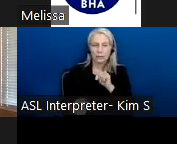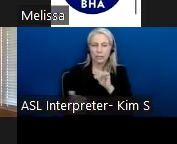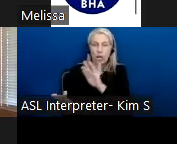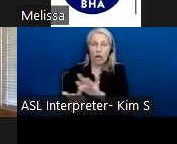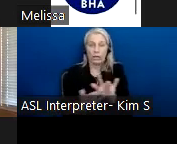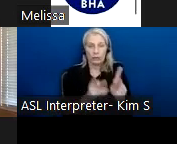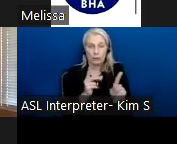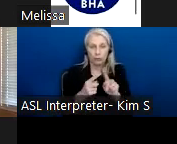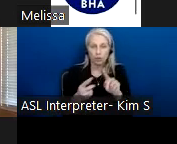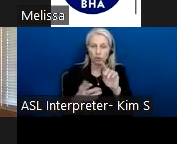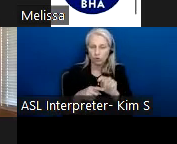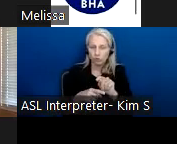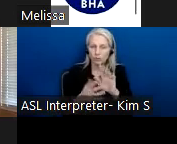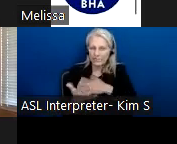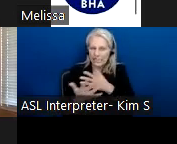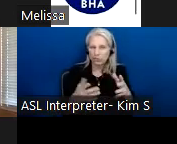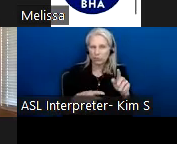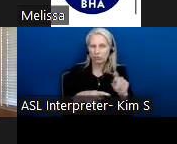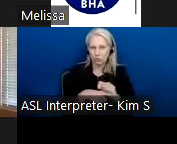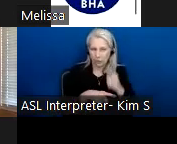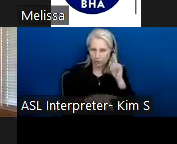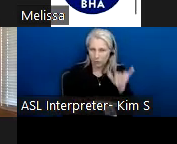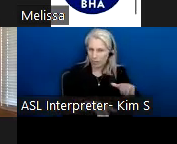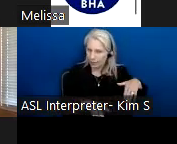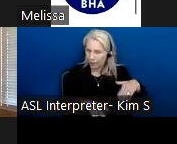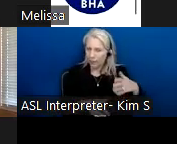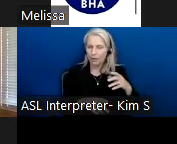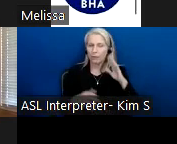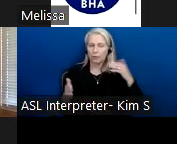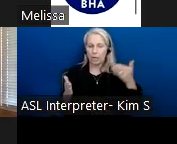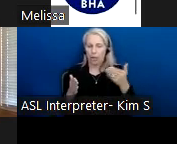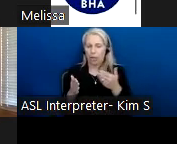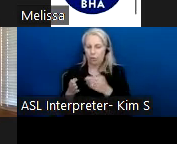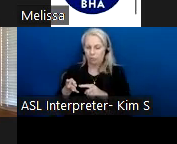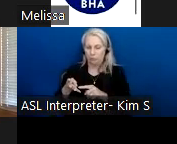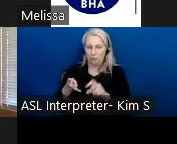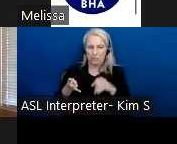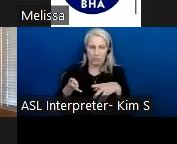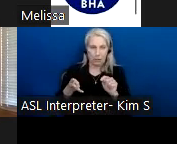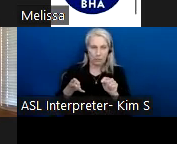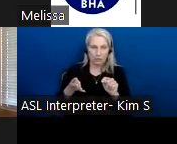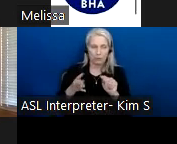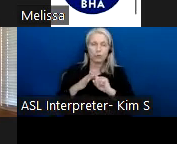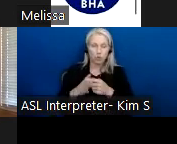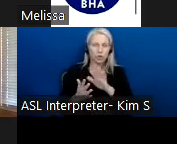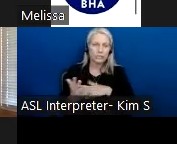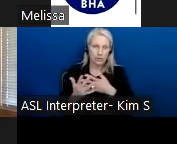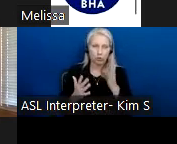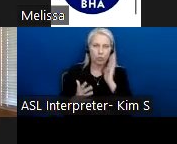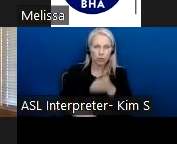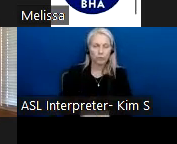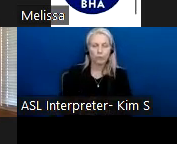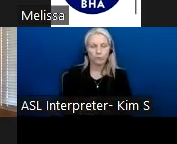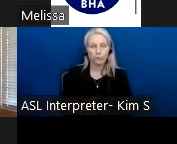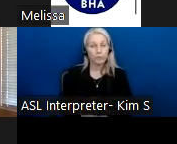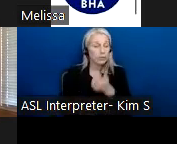just yet. We are going to wait a little bit longer, and it will be closer to the end of September when we start scheduling those. But by all